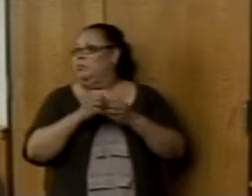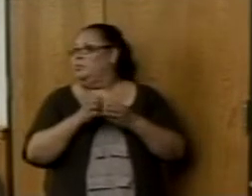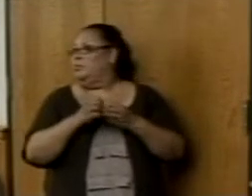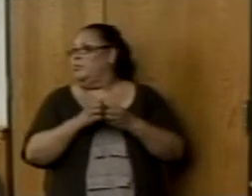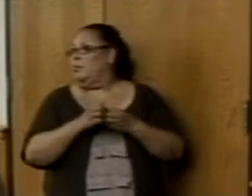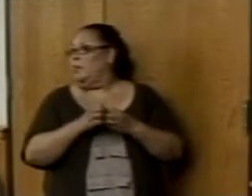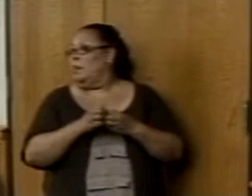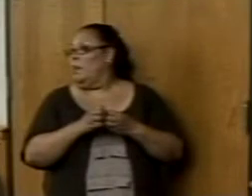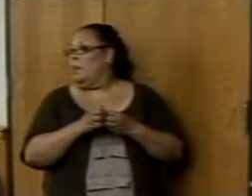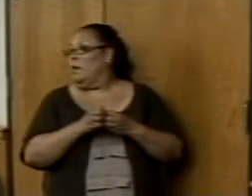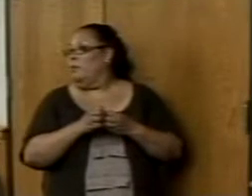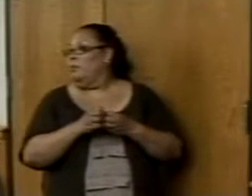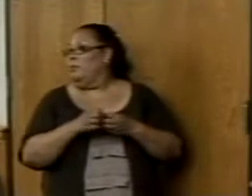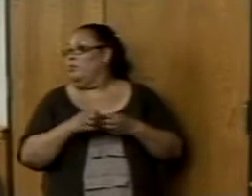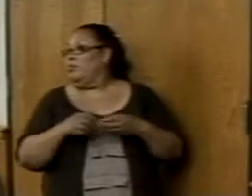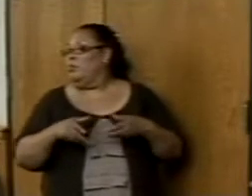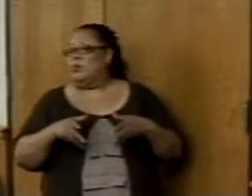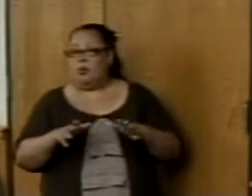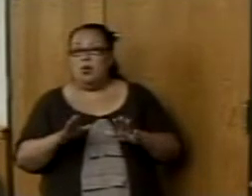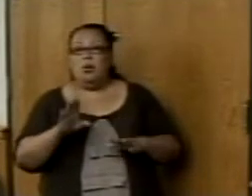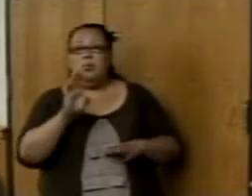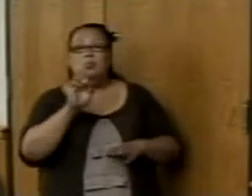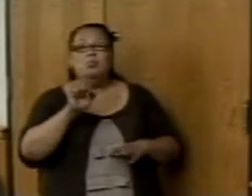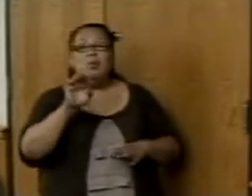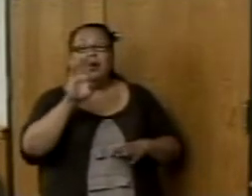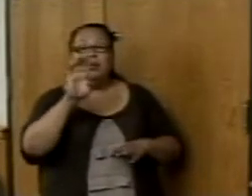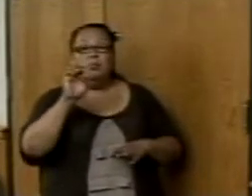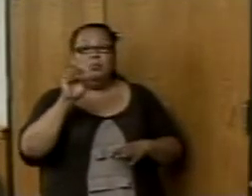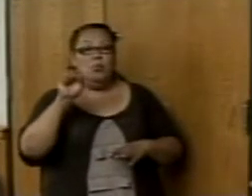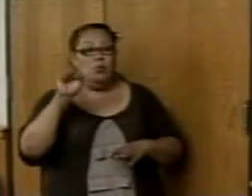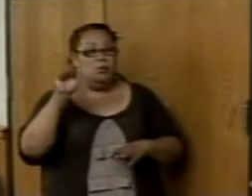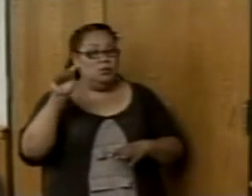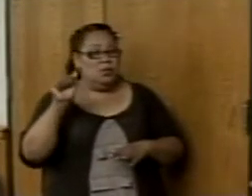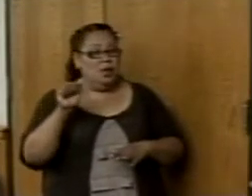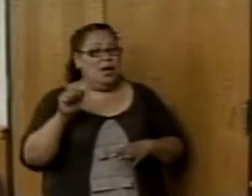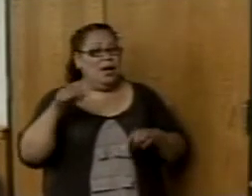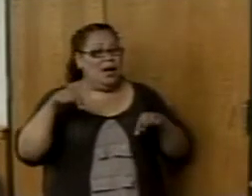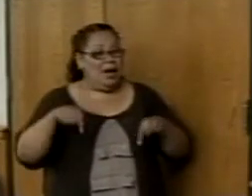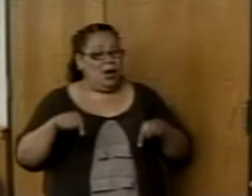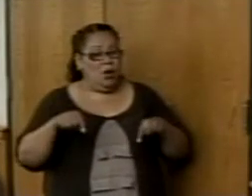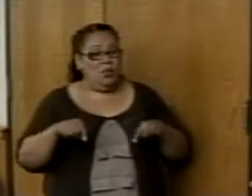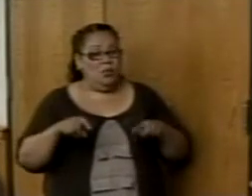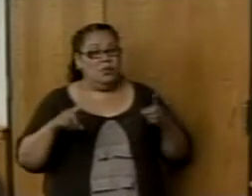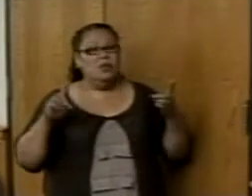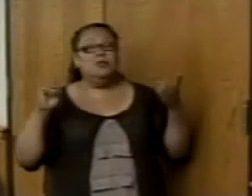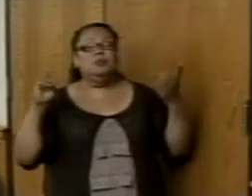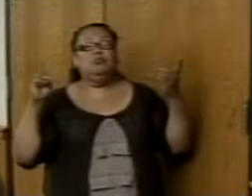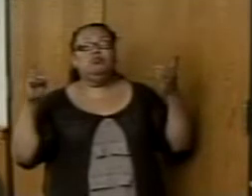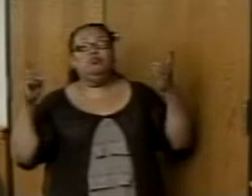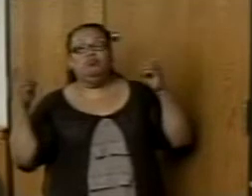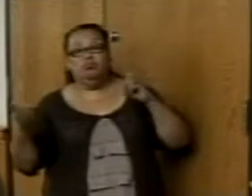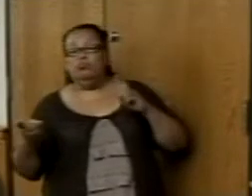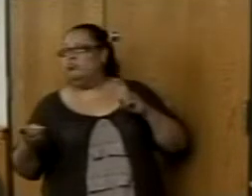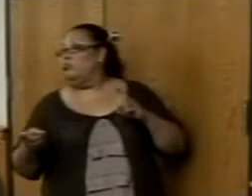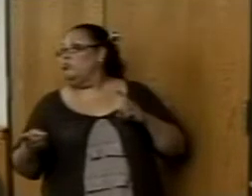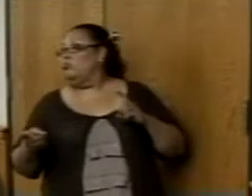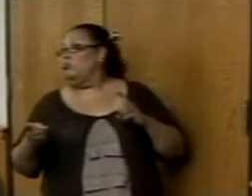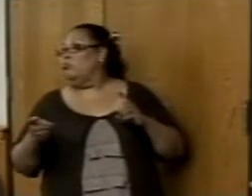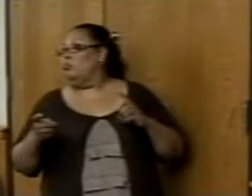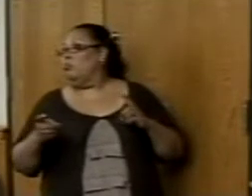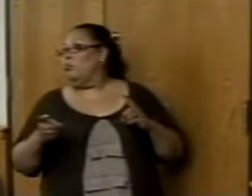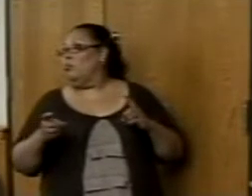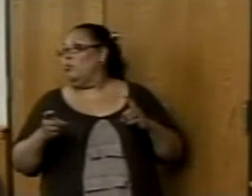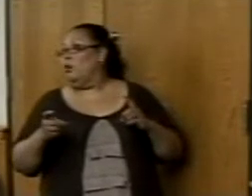want to address, allow Mr. Barbosa to address to you how it is that this all transpired. And at this time, I will go